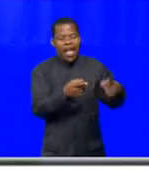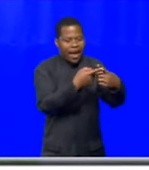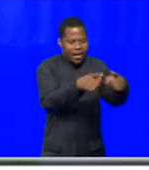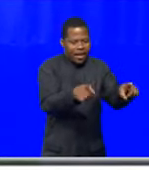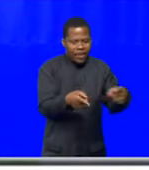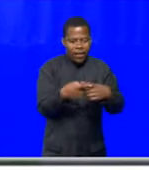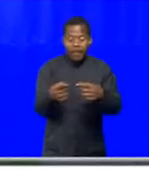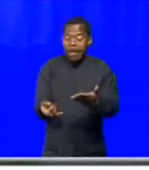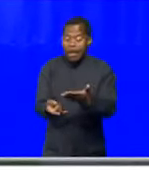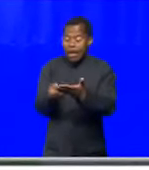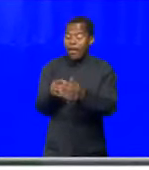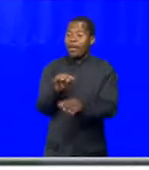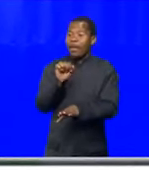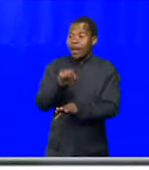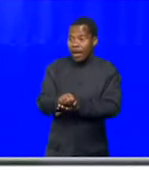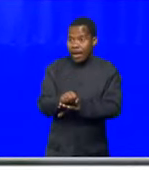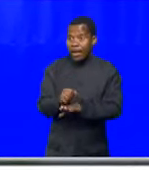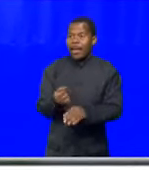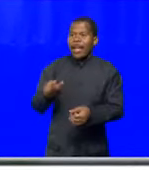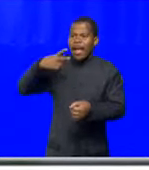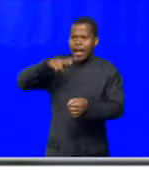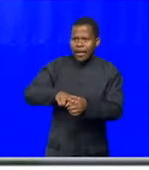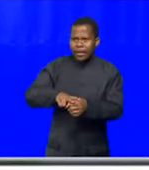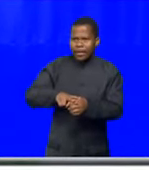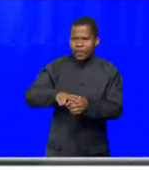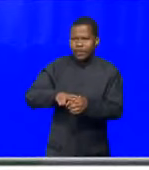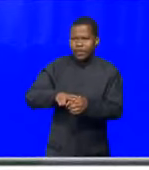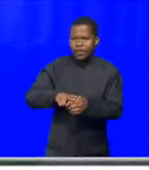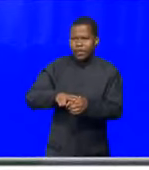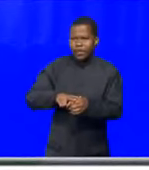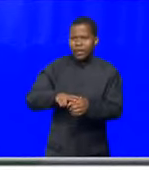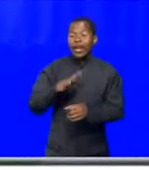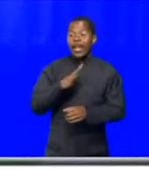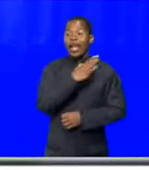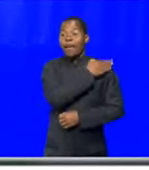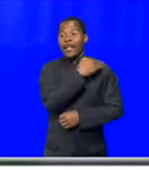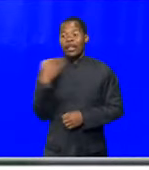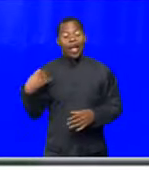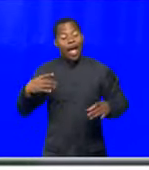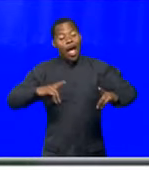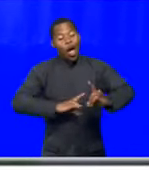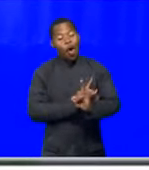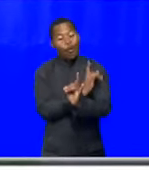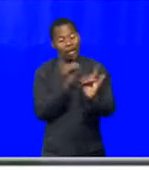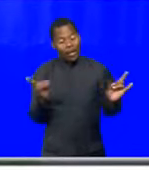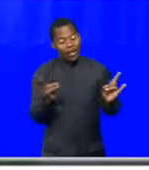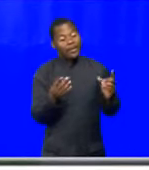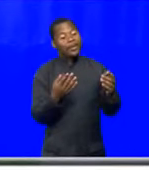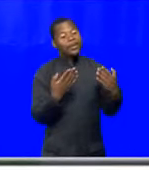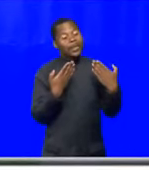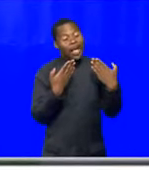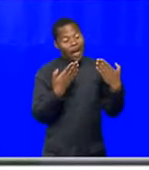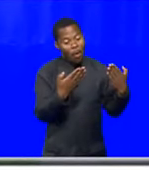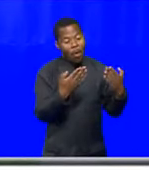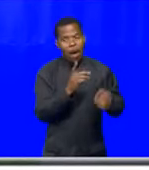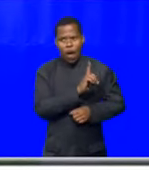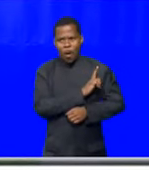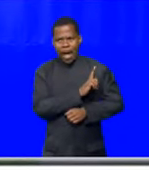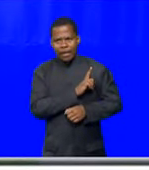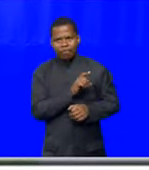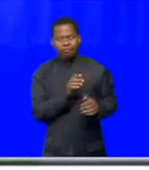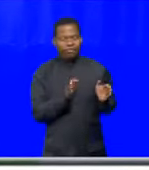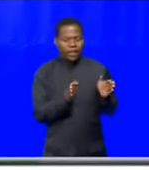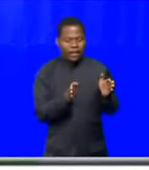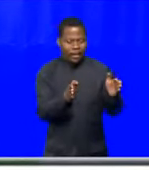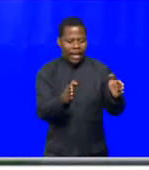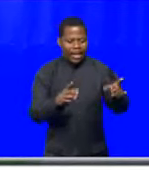As such, my gratitude goes to the Minister for efficiently leading this sector